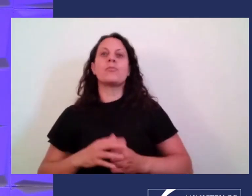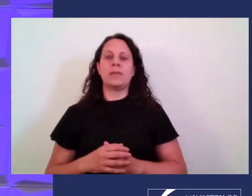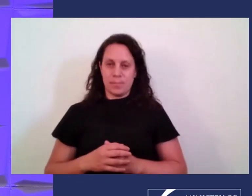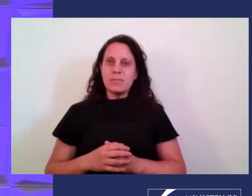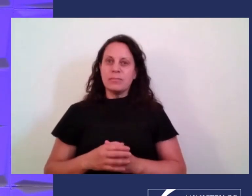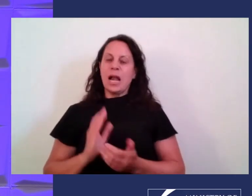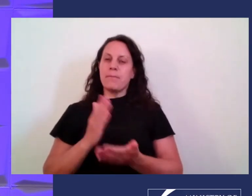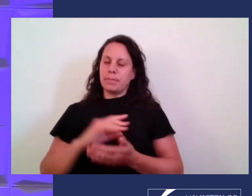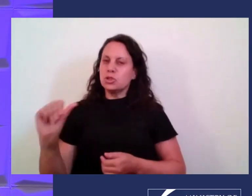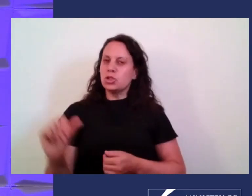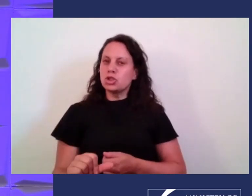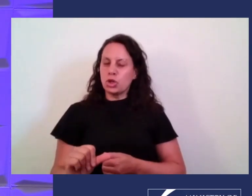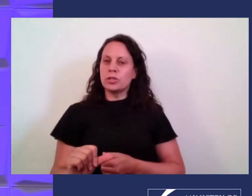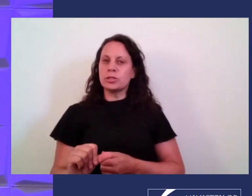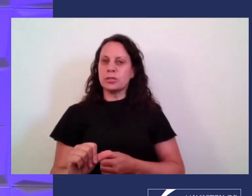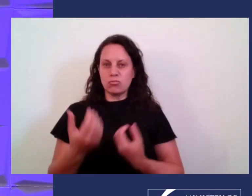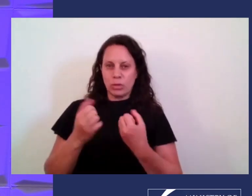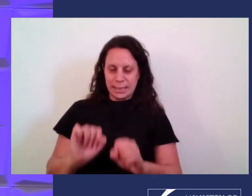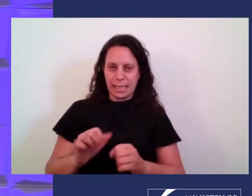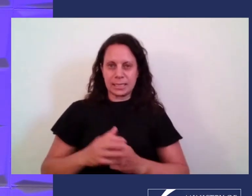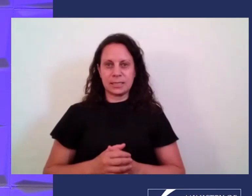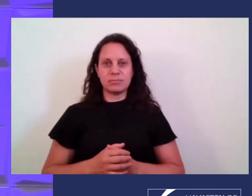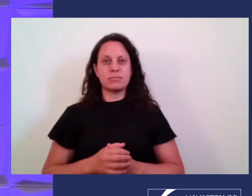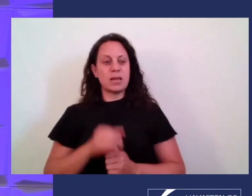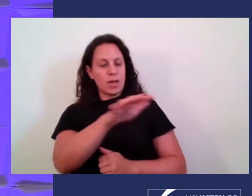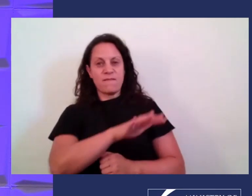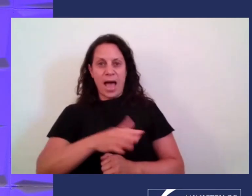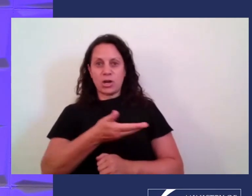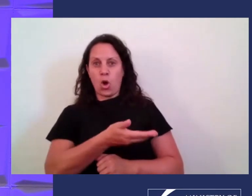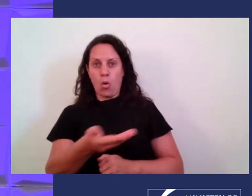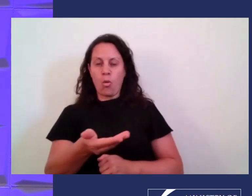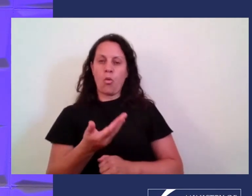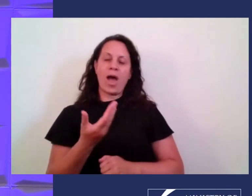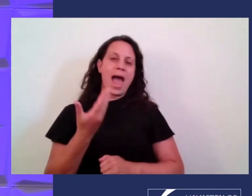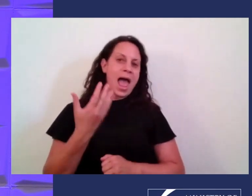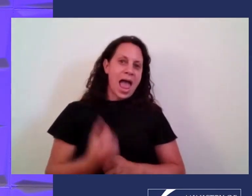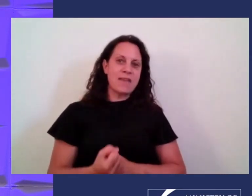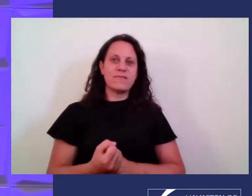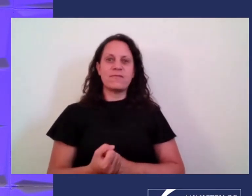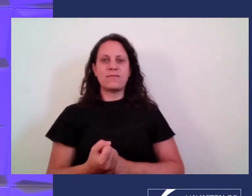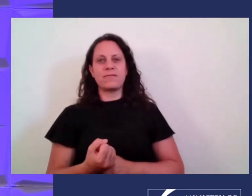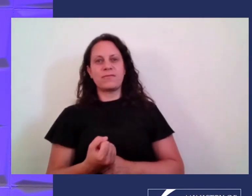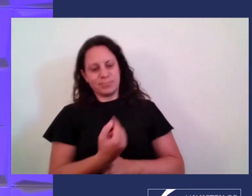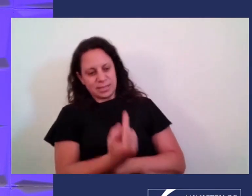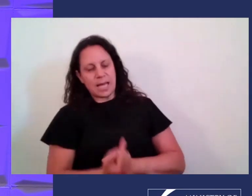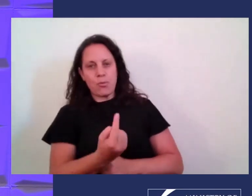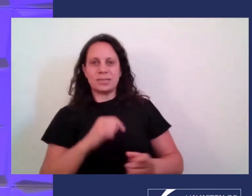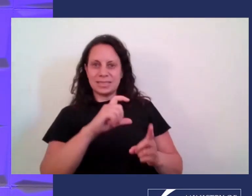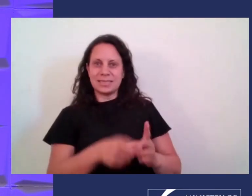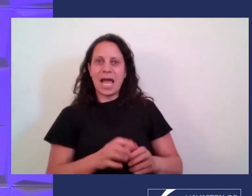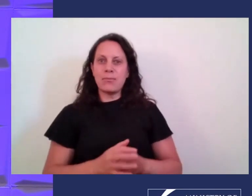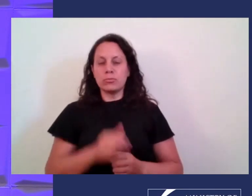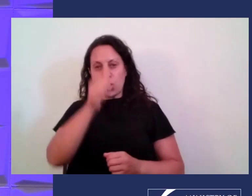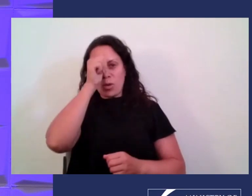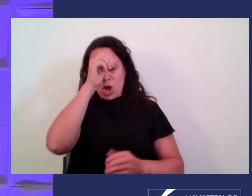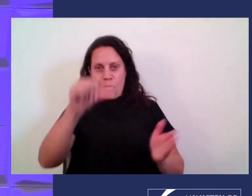Now, there's some whānau out there who have children with disabilities where it's actually quite a challenge to get children to come to a clinic